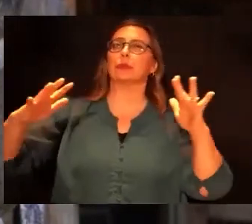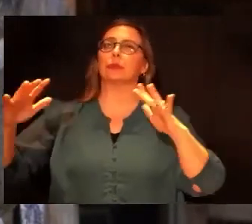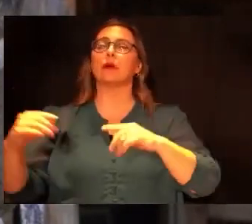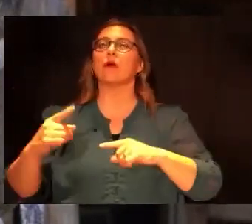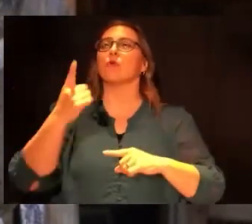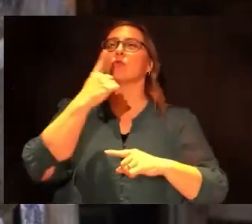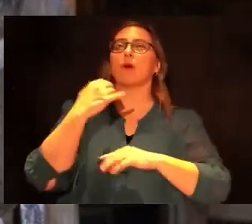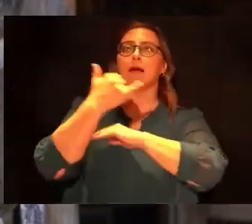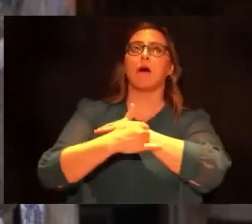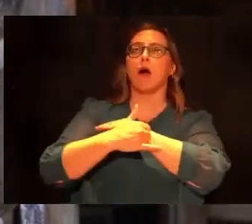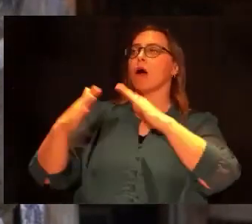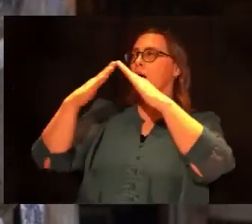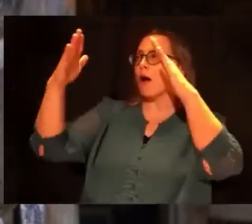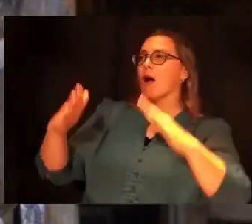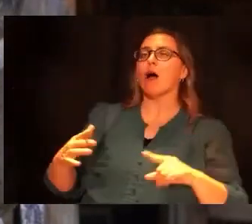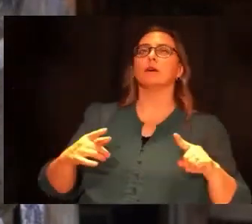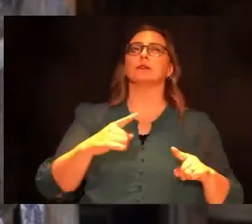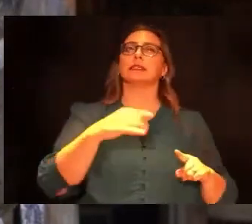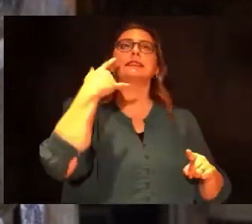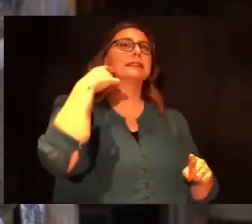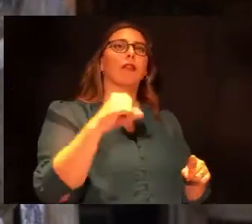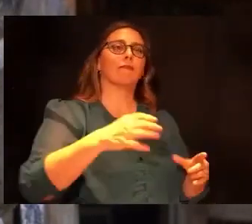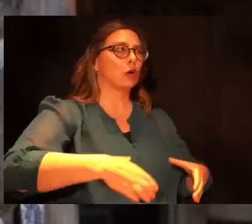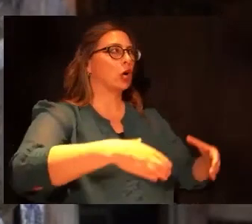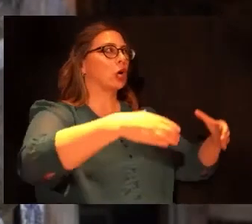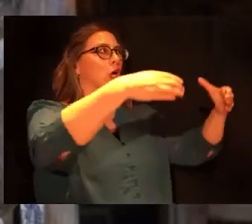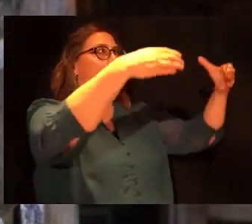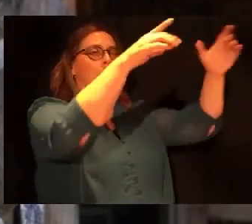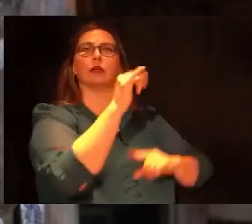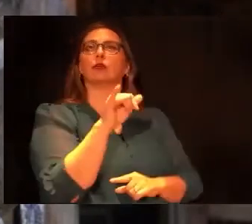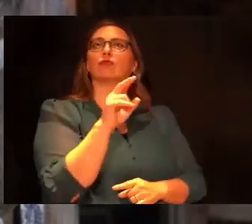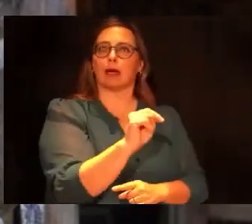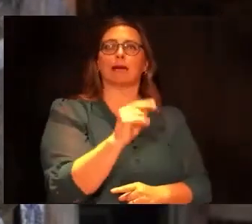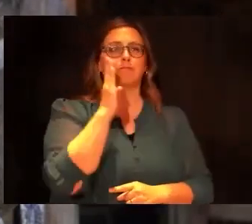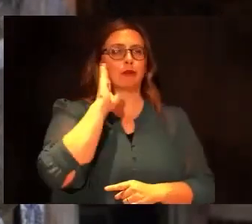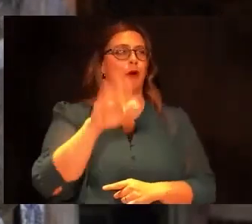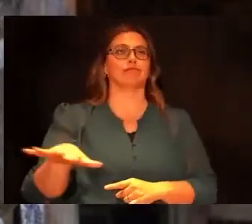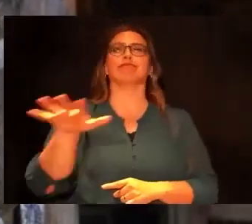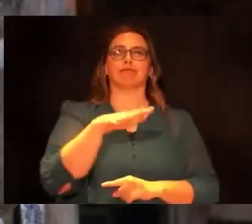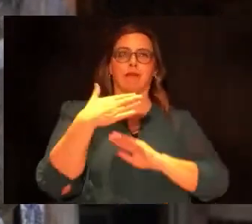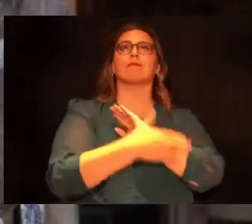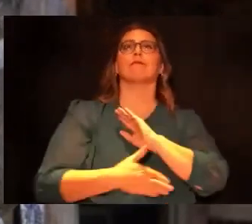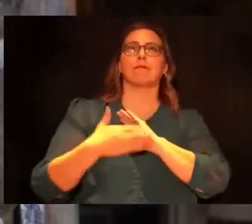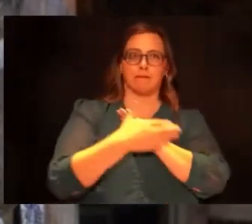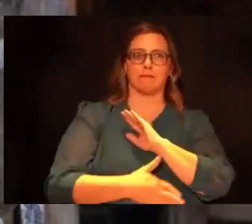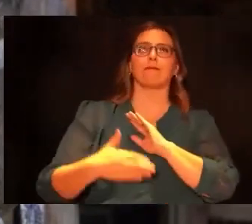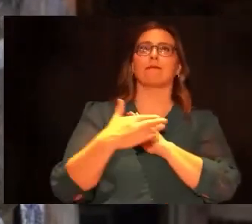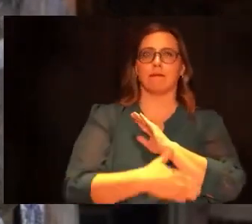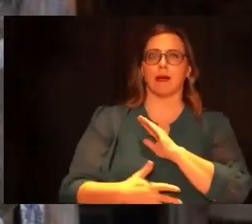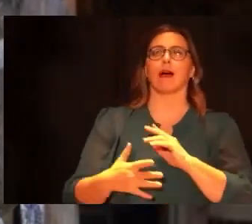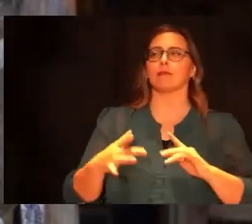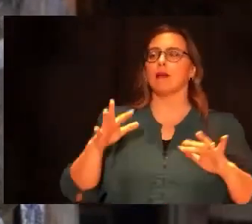and towering grain silos signal farm life is near. Your feet could walk into these fields